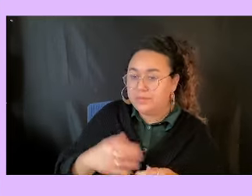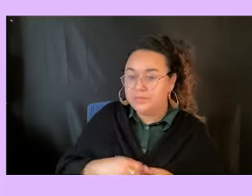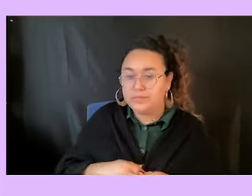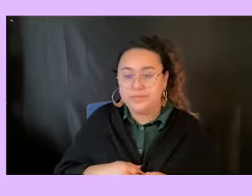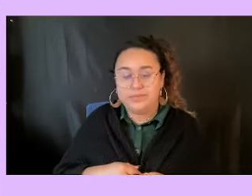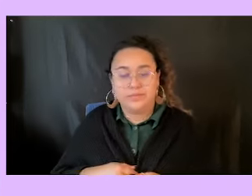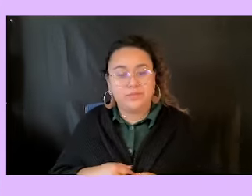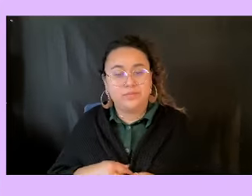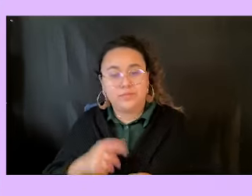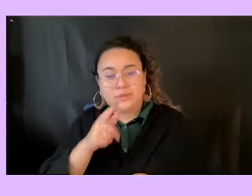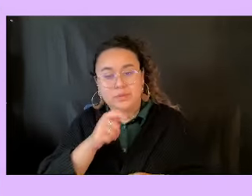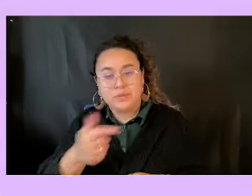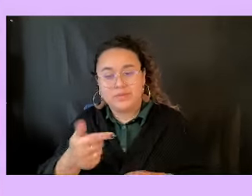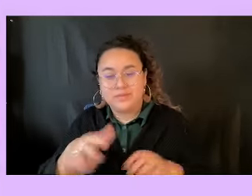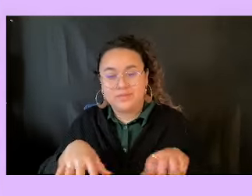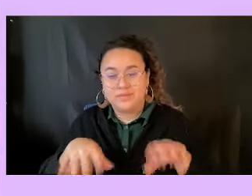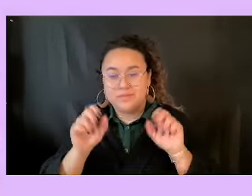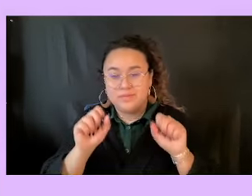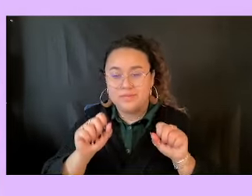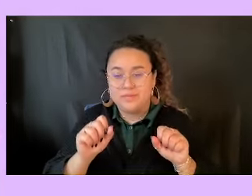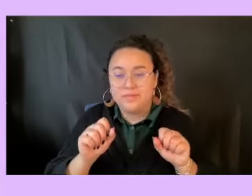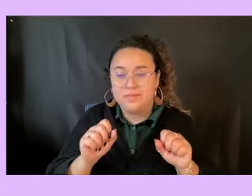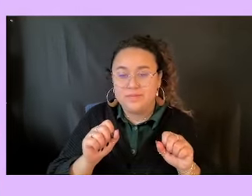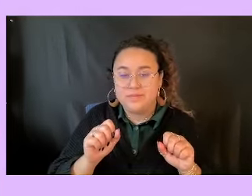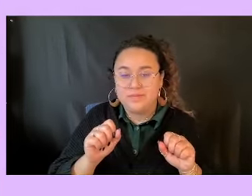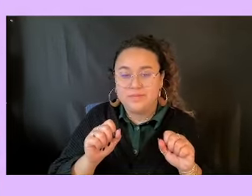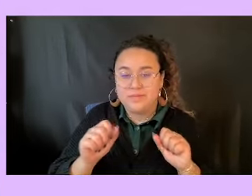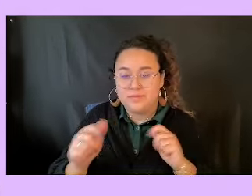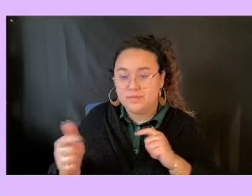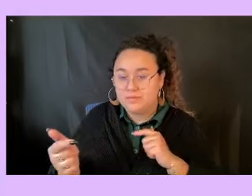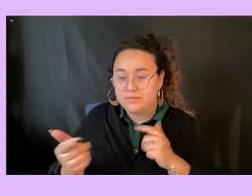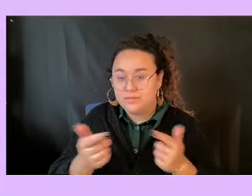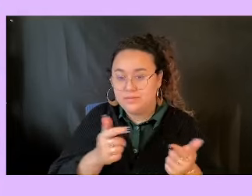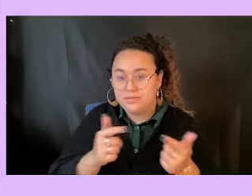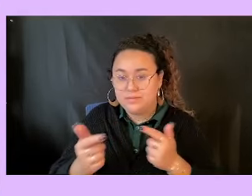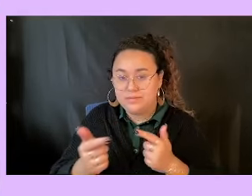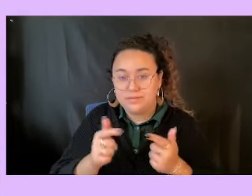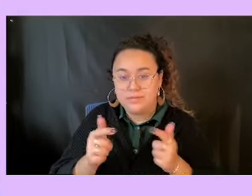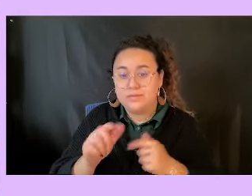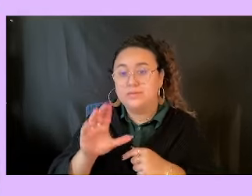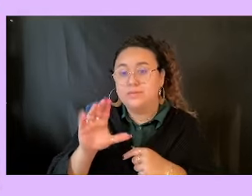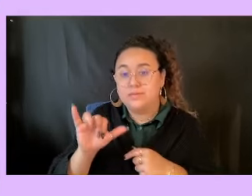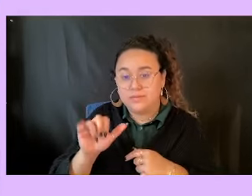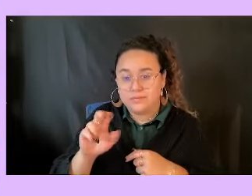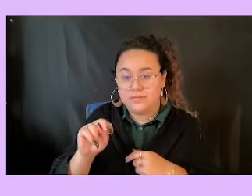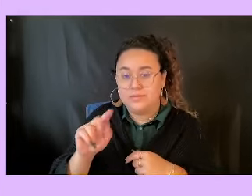Mm-hmm. Who wants to take it? Who's next? Cynthia.